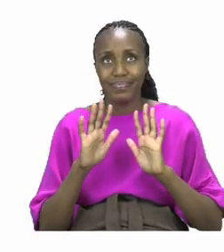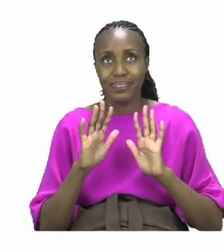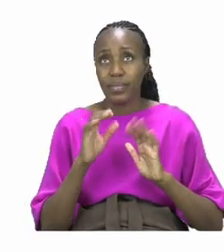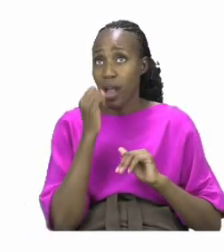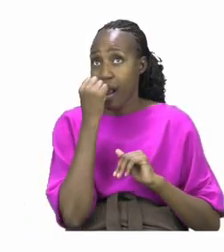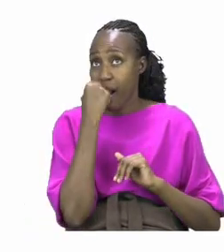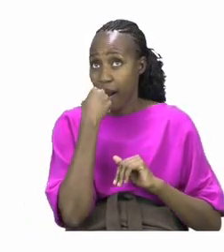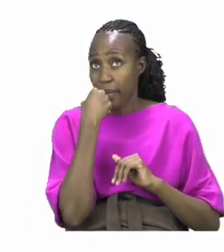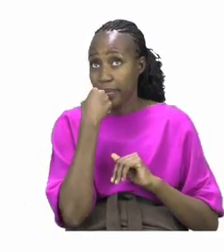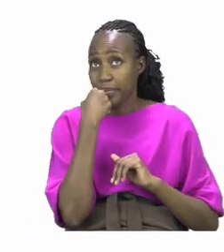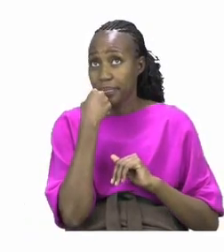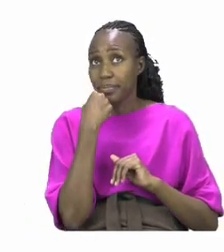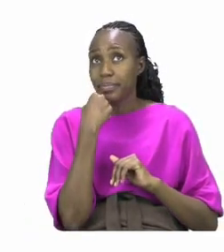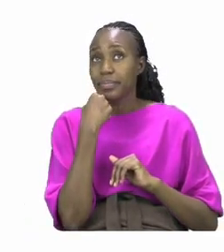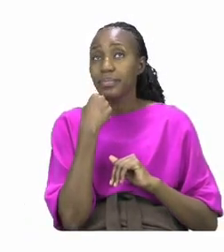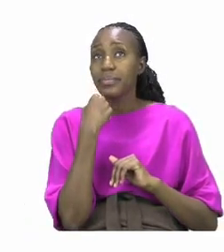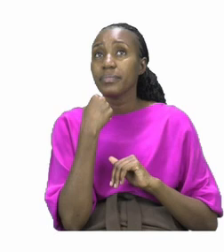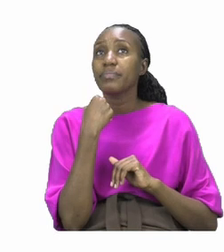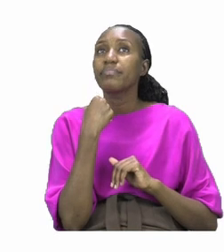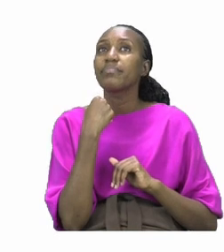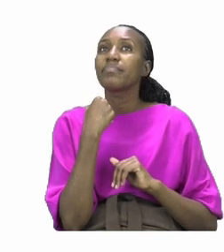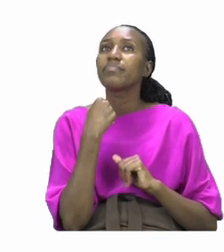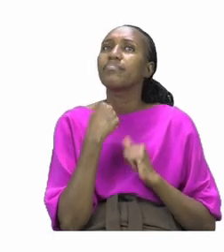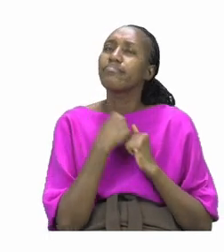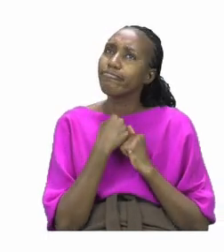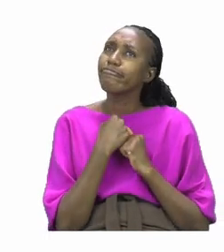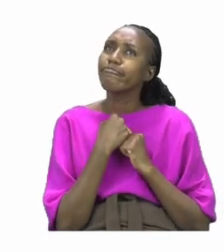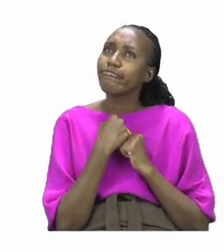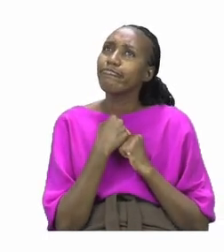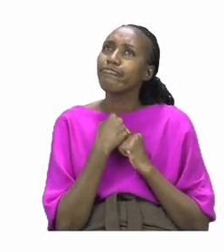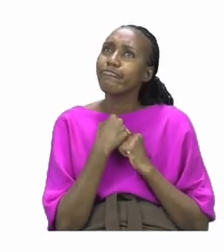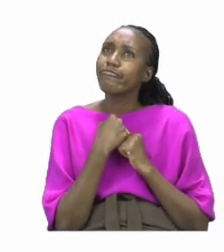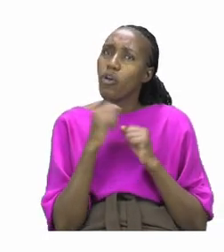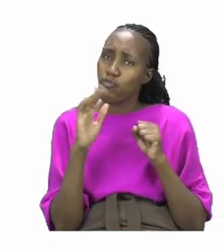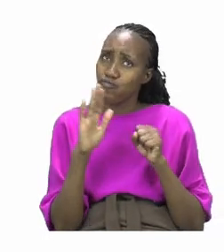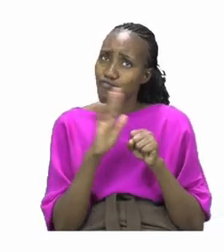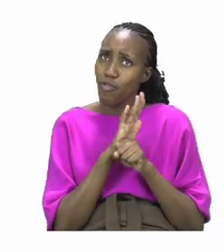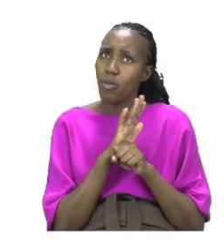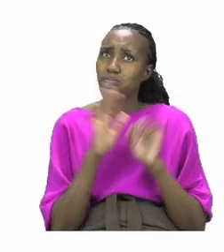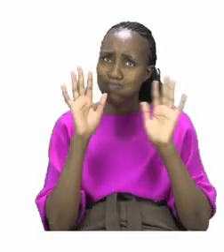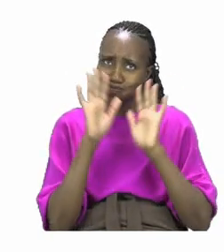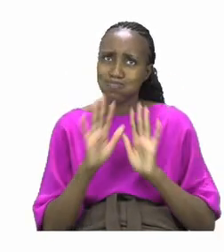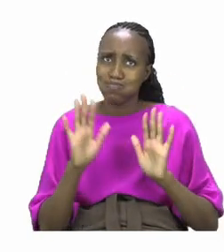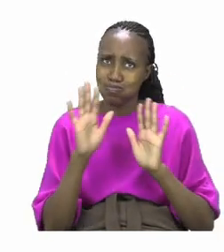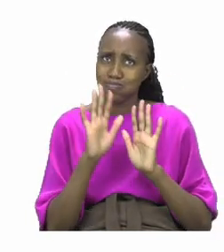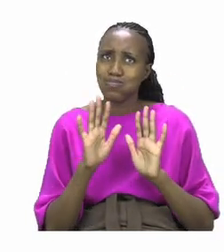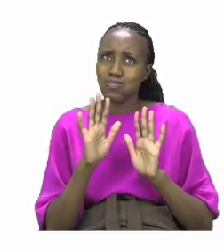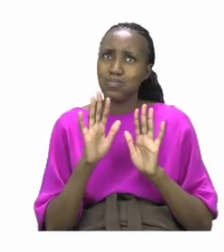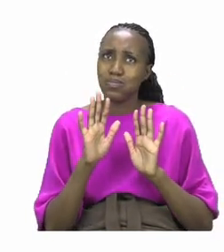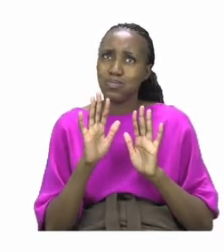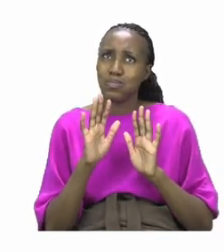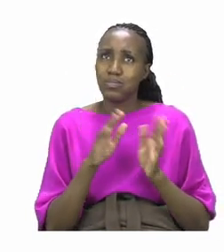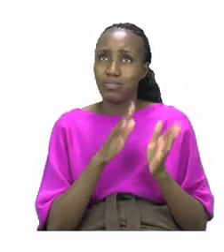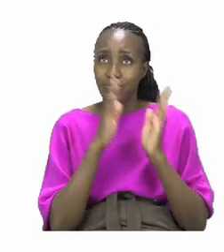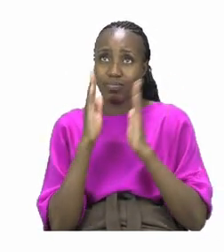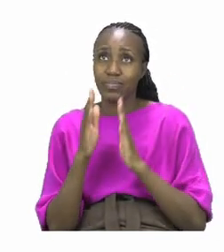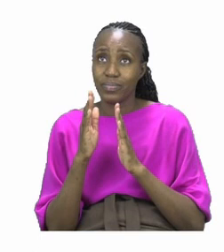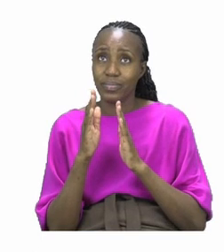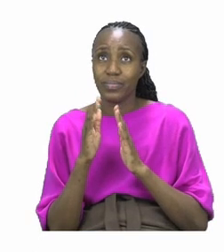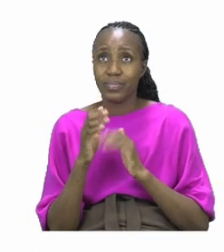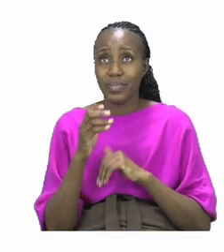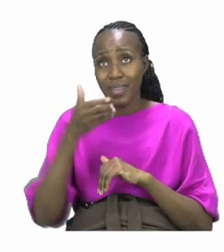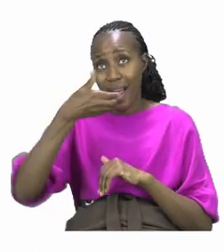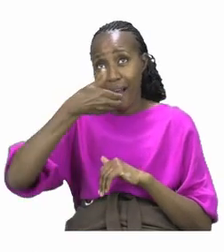going to be colored whole. That means that you have to color the whole apple. After that, we have a